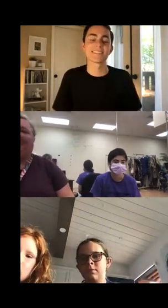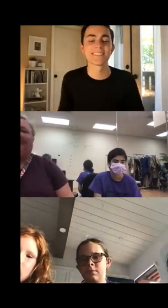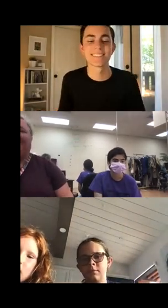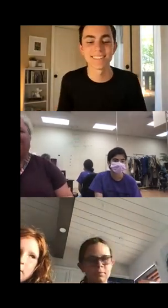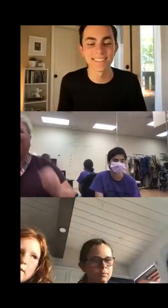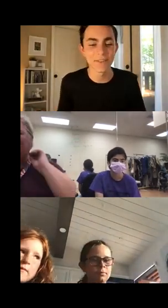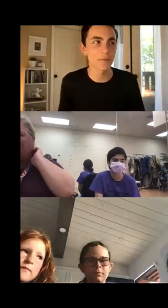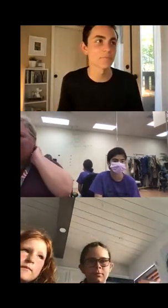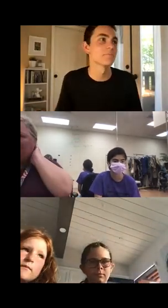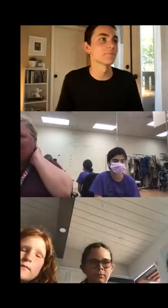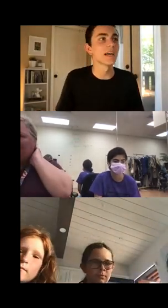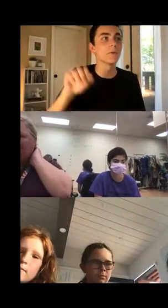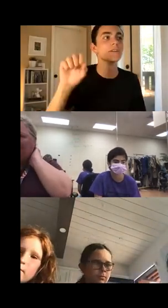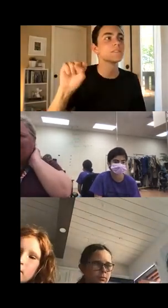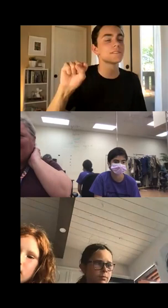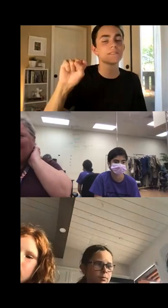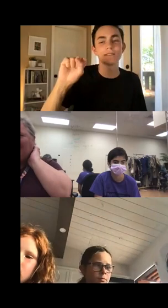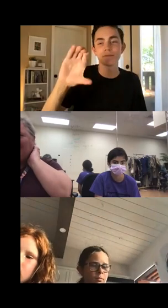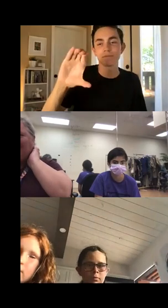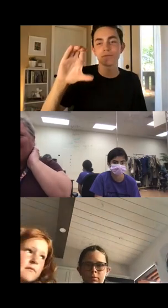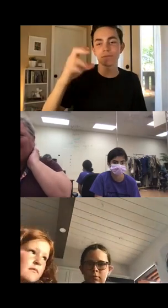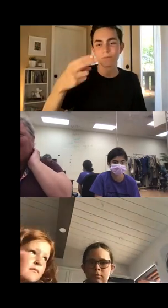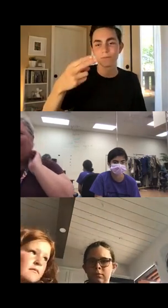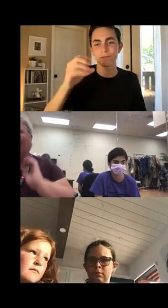Nice. Okay. That was